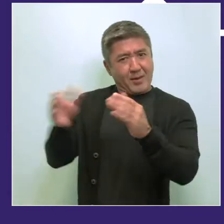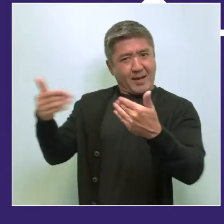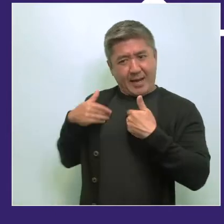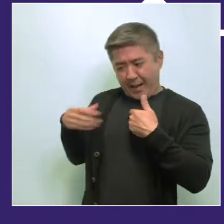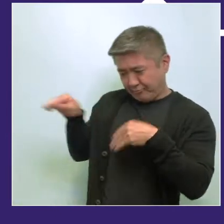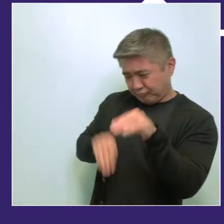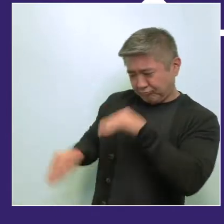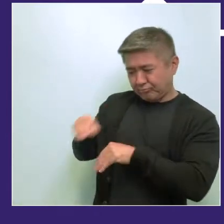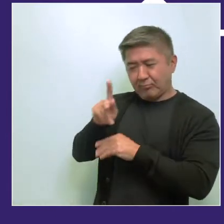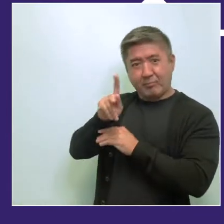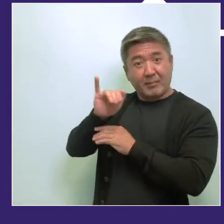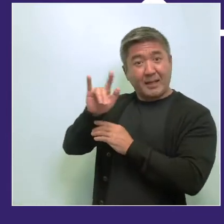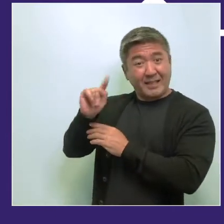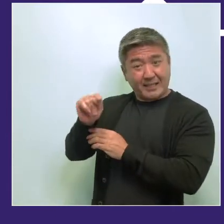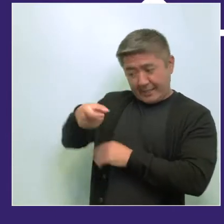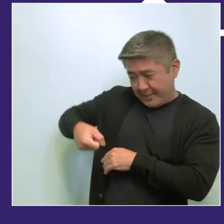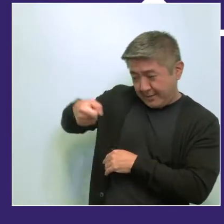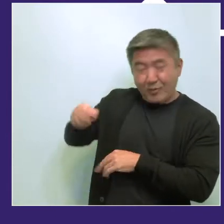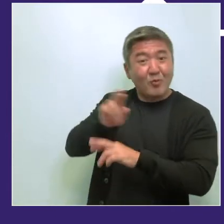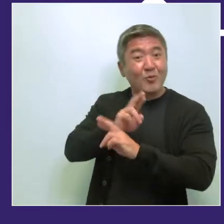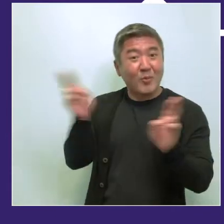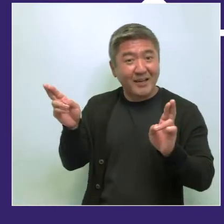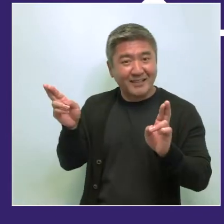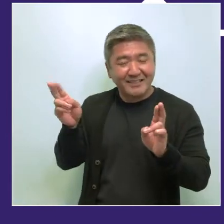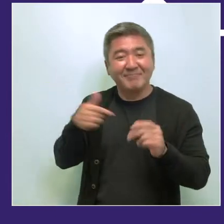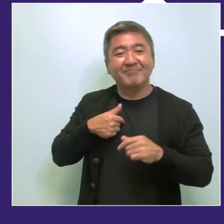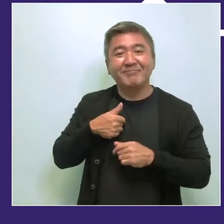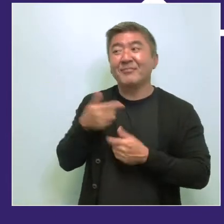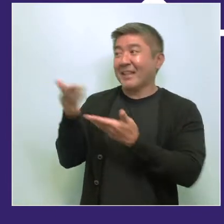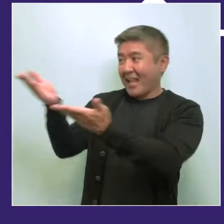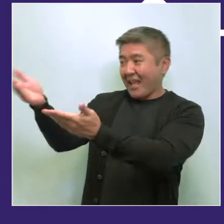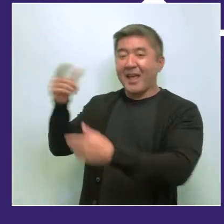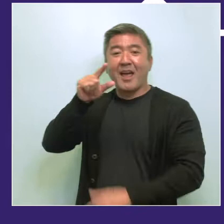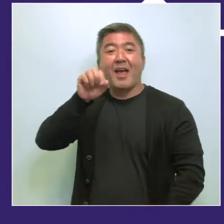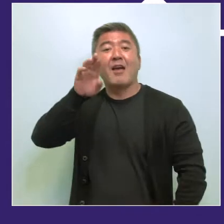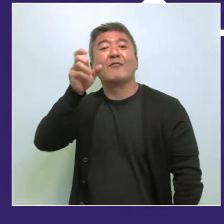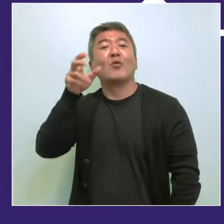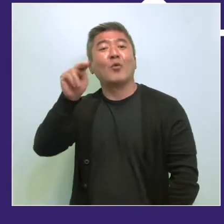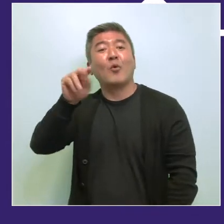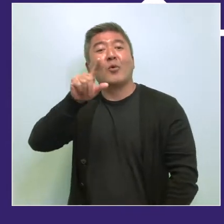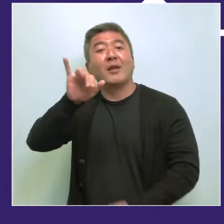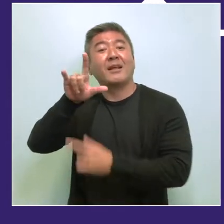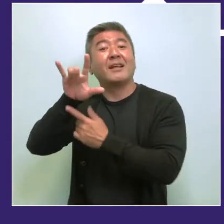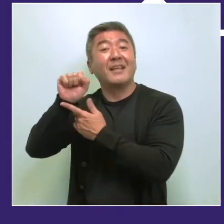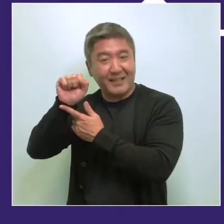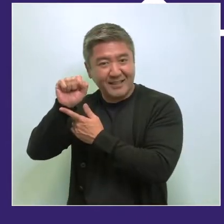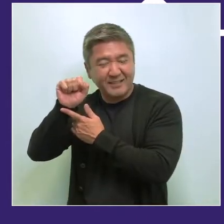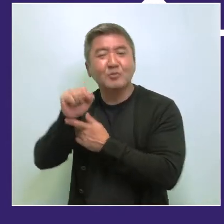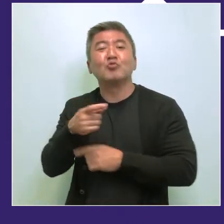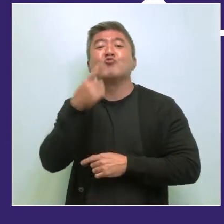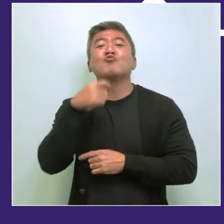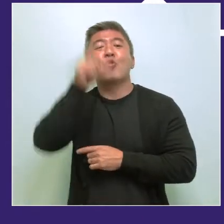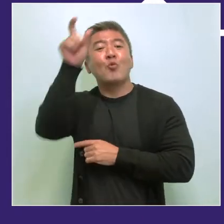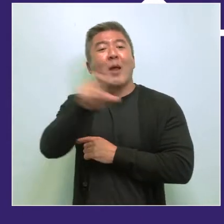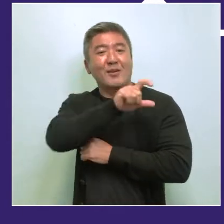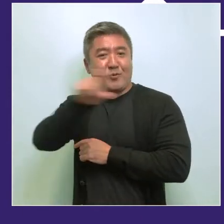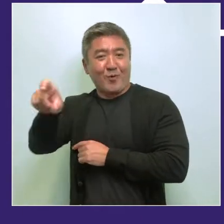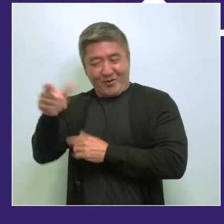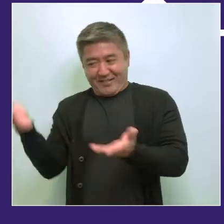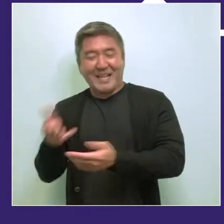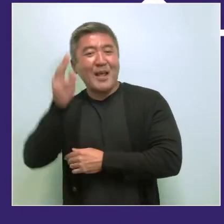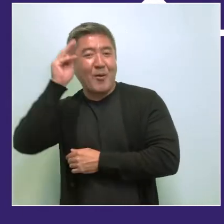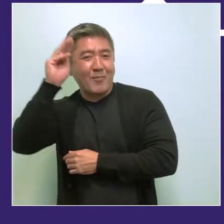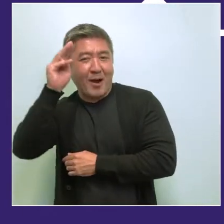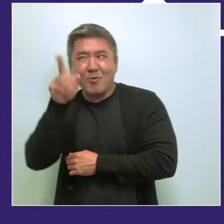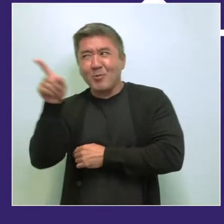ready and your family prepared. With me, I'm joined today by Gordon Gillis from the Red Cross here on Maui, and he will share